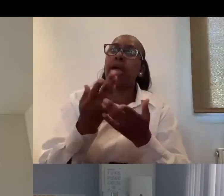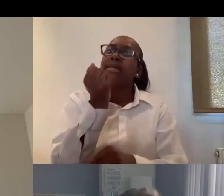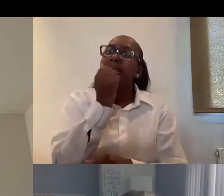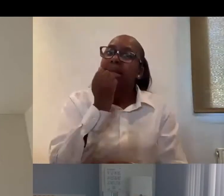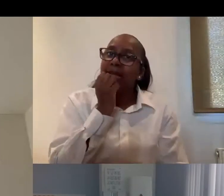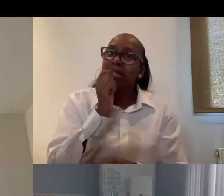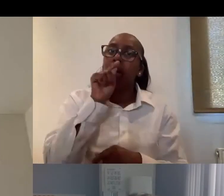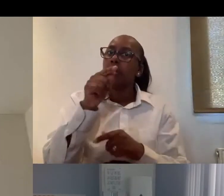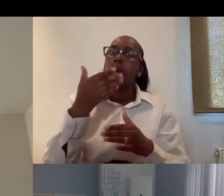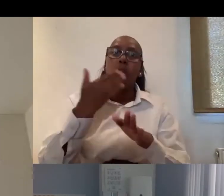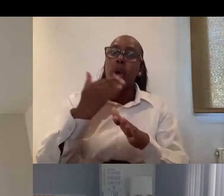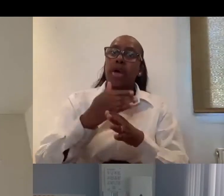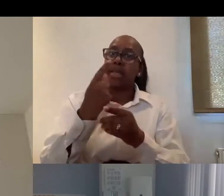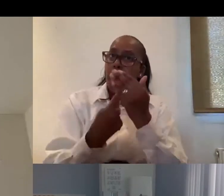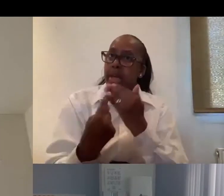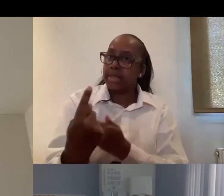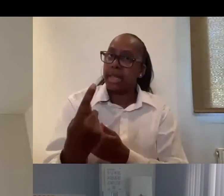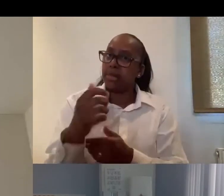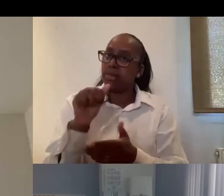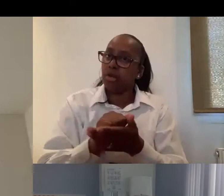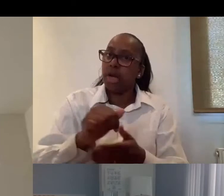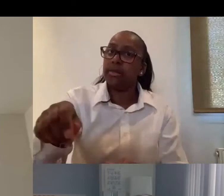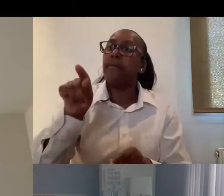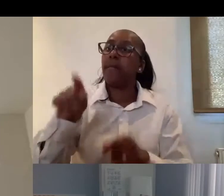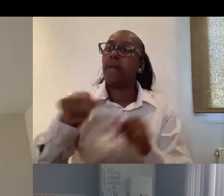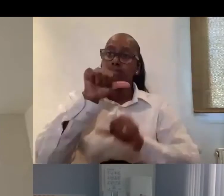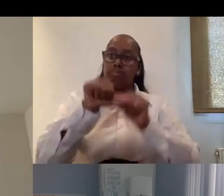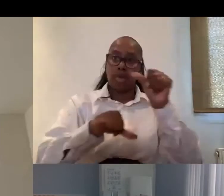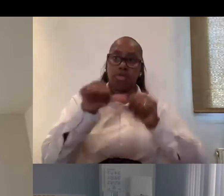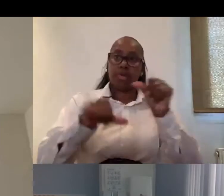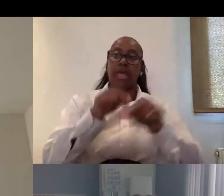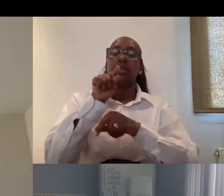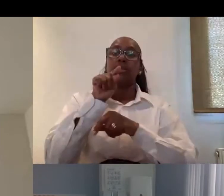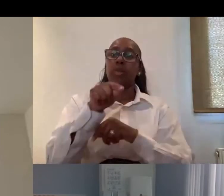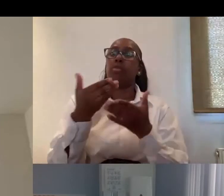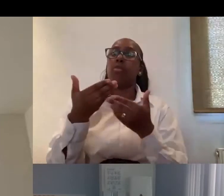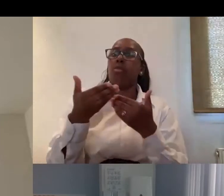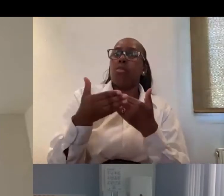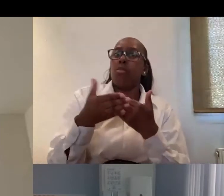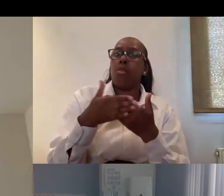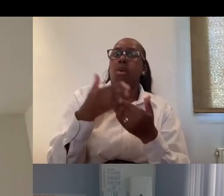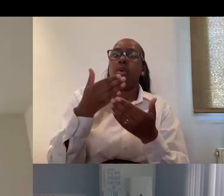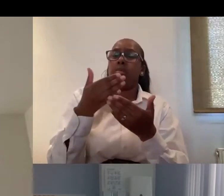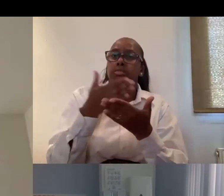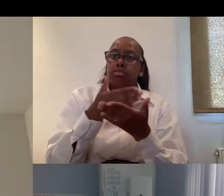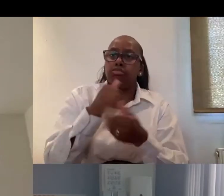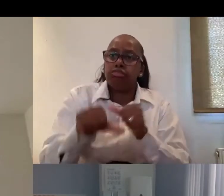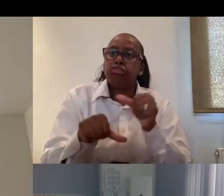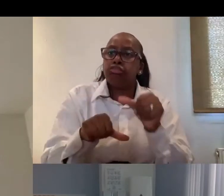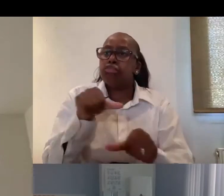in isolation as they have done previously? Yes, so the process was a lot more transparent than it